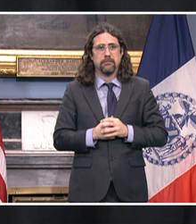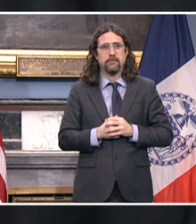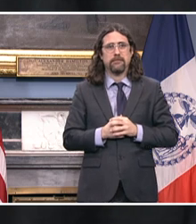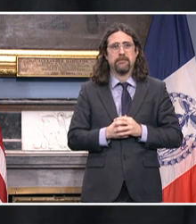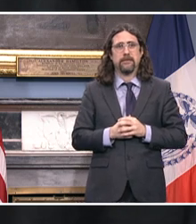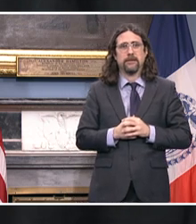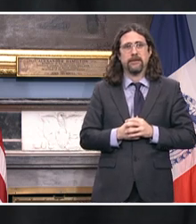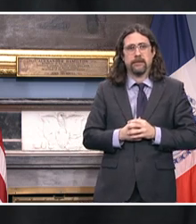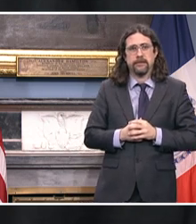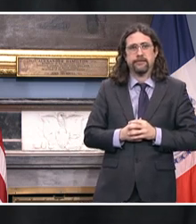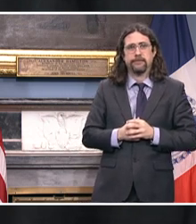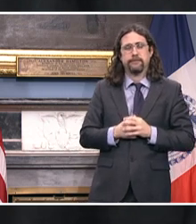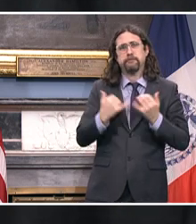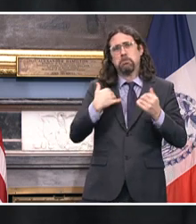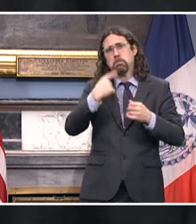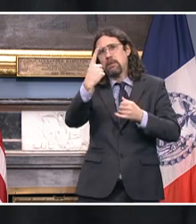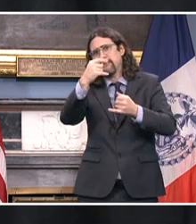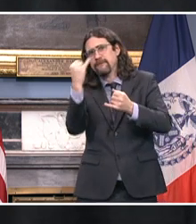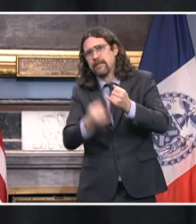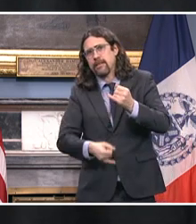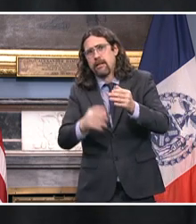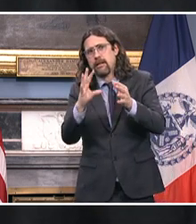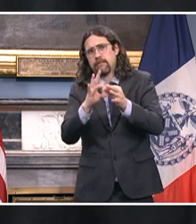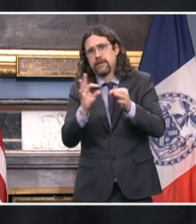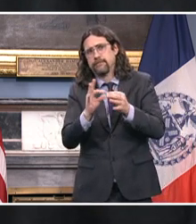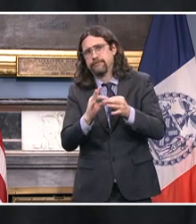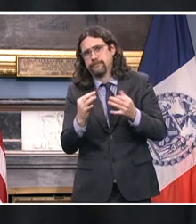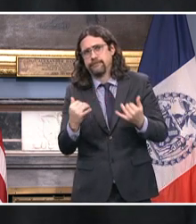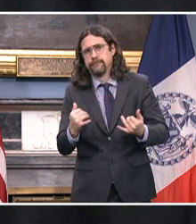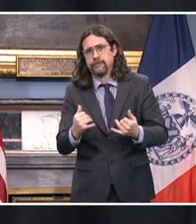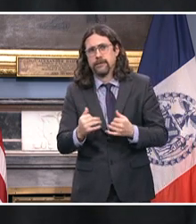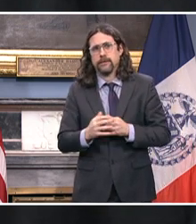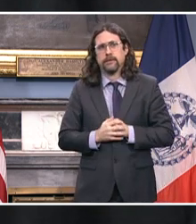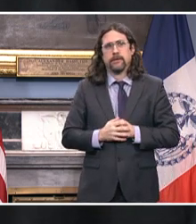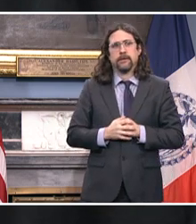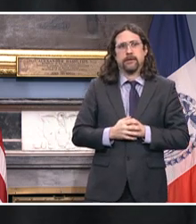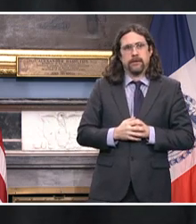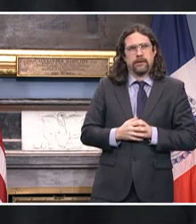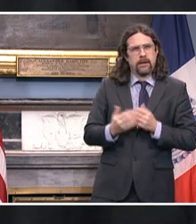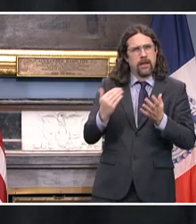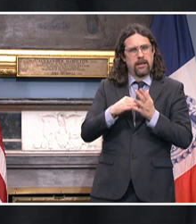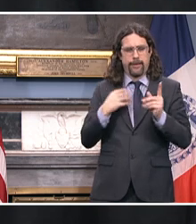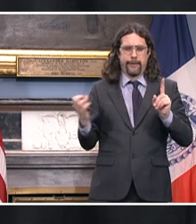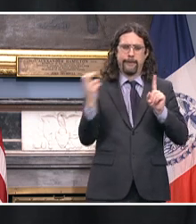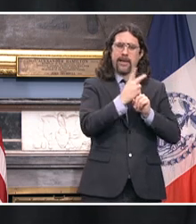talked about faith in the beginning. I talked about what this season means to all of us, people of different faiths.